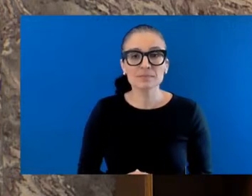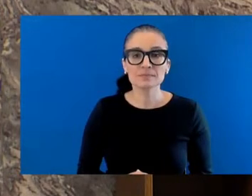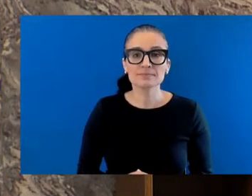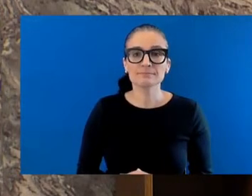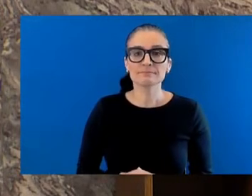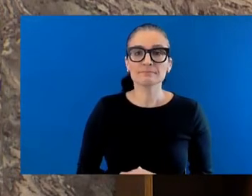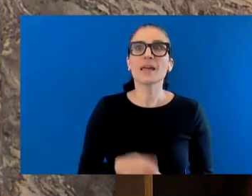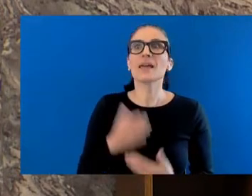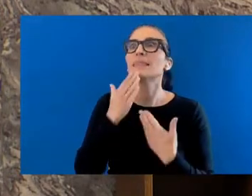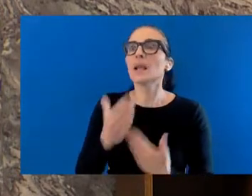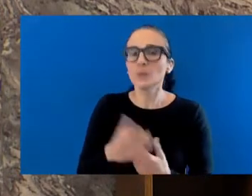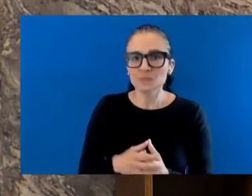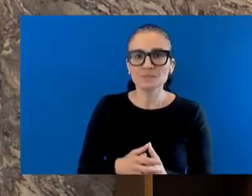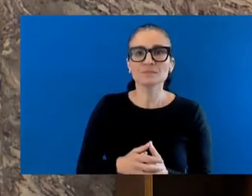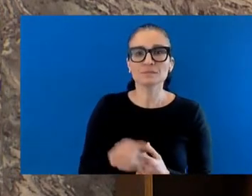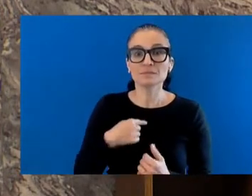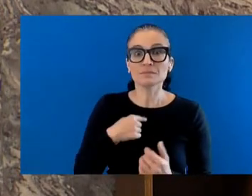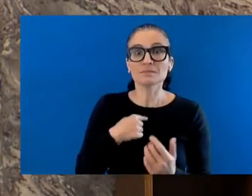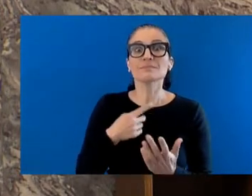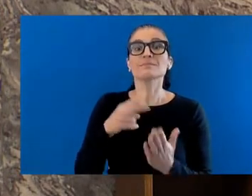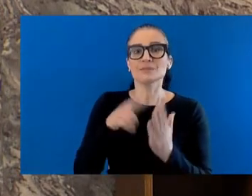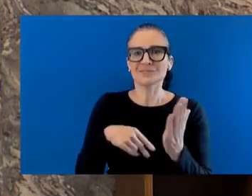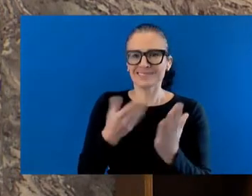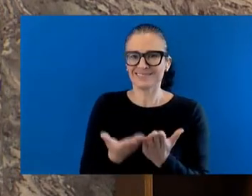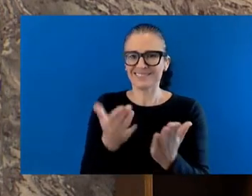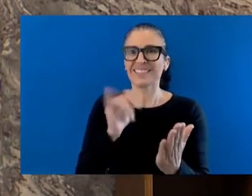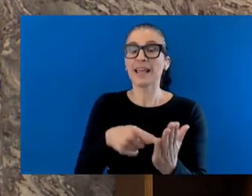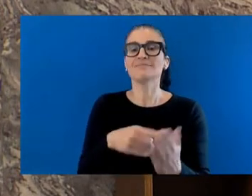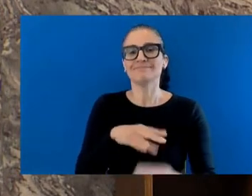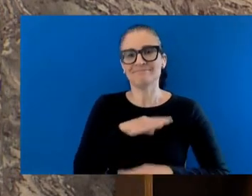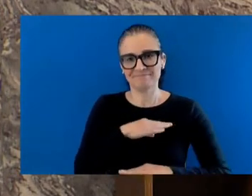motion was sufficient, but